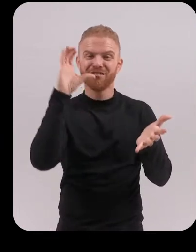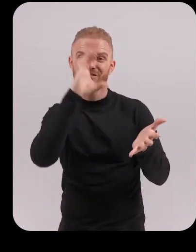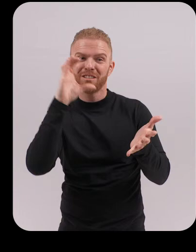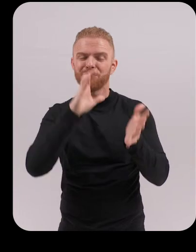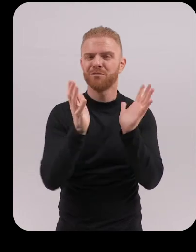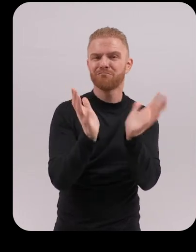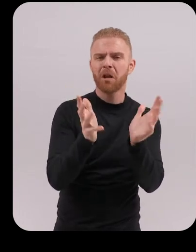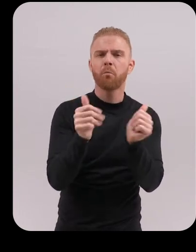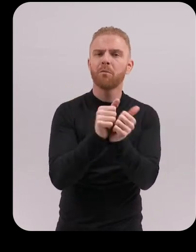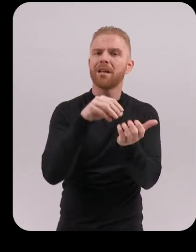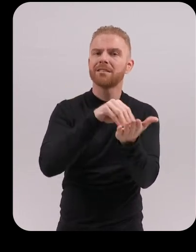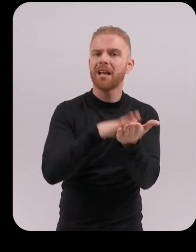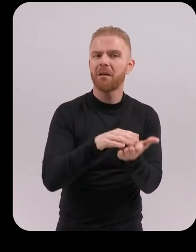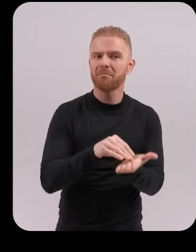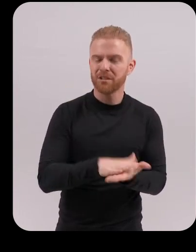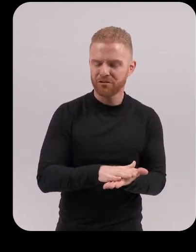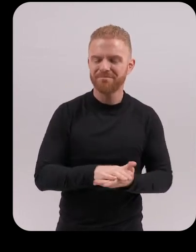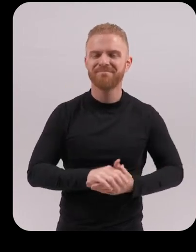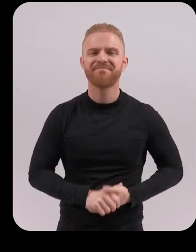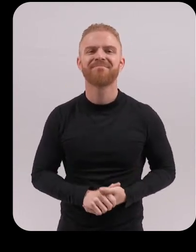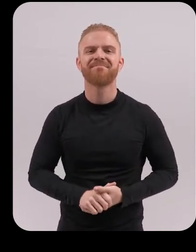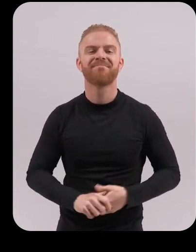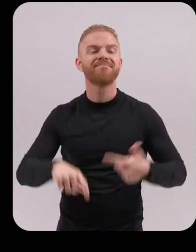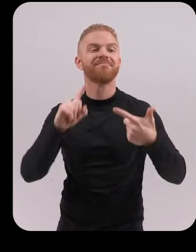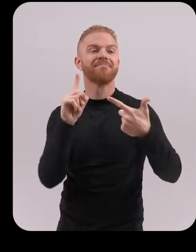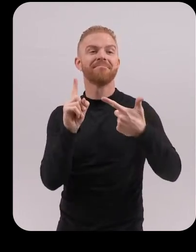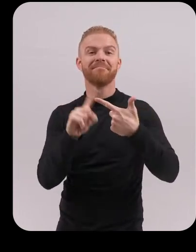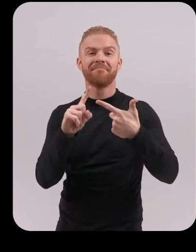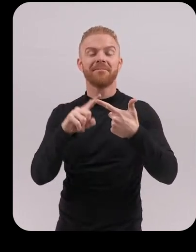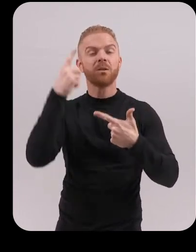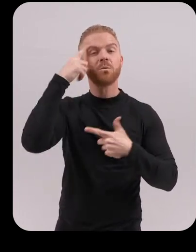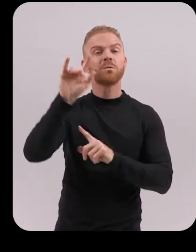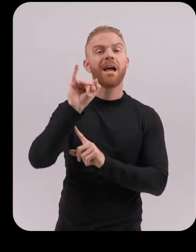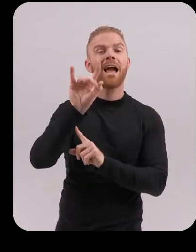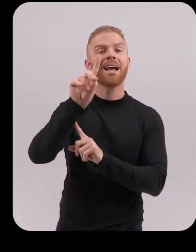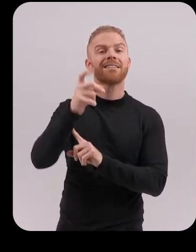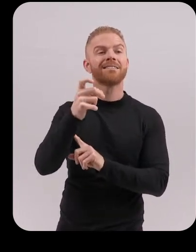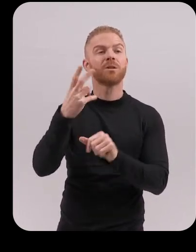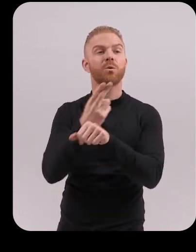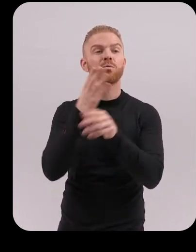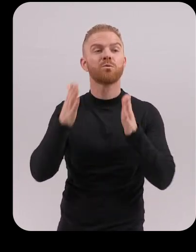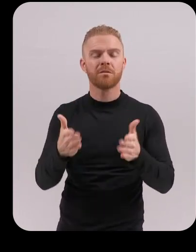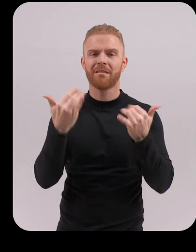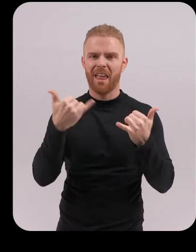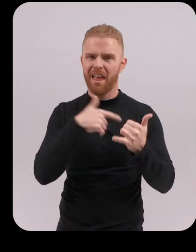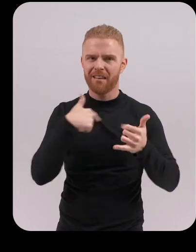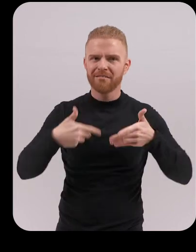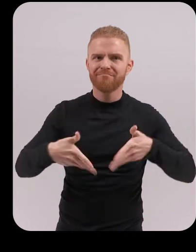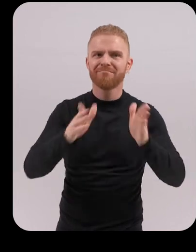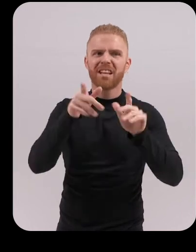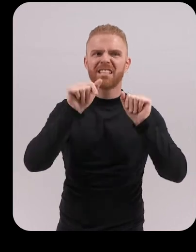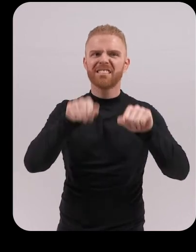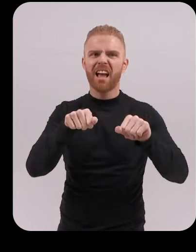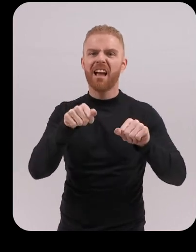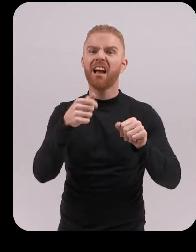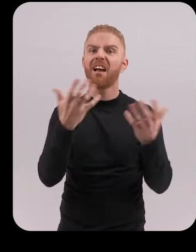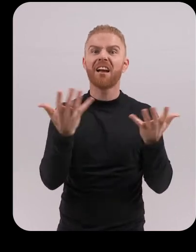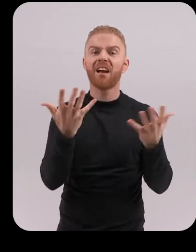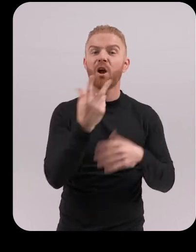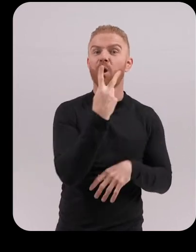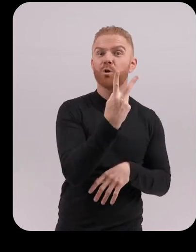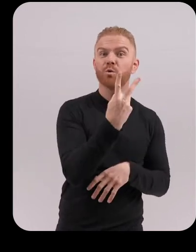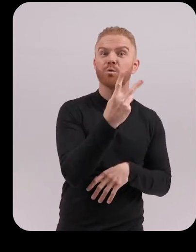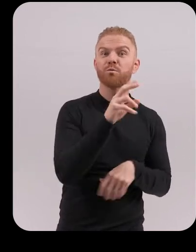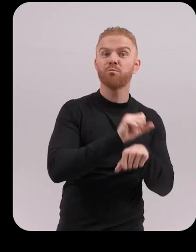searching and chatting with documentation. Second, for IDX users, we're now enabling you to go